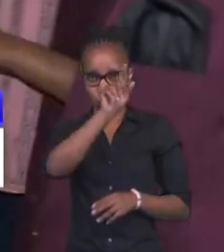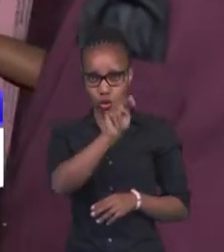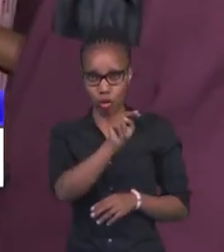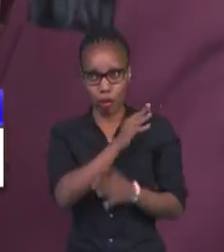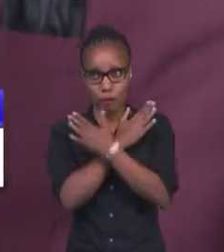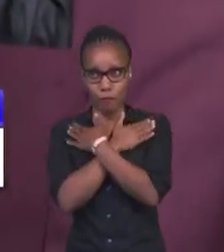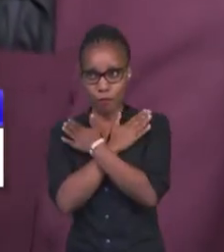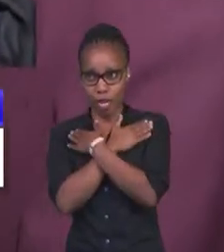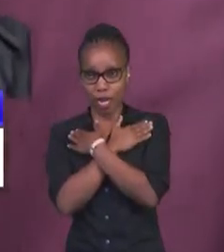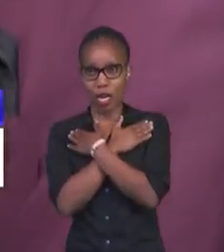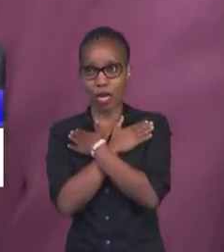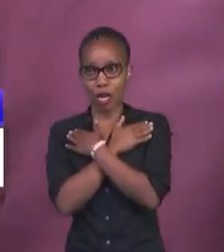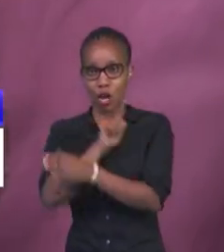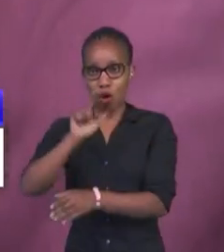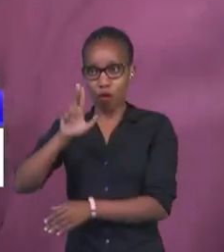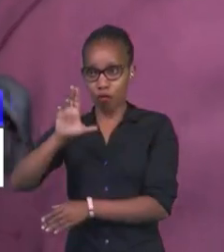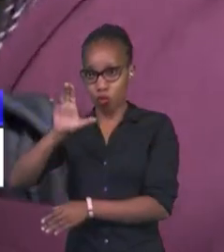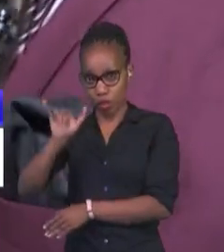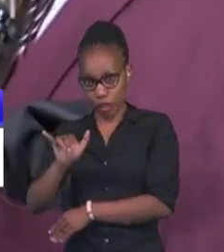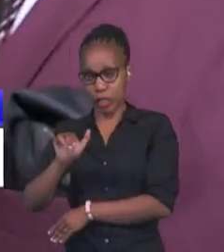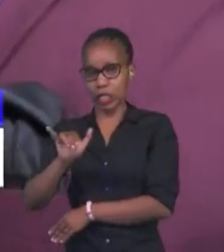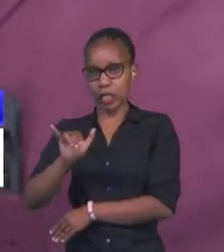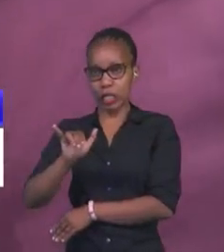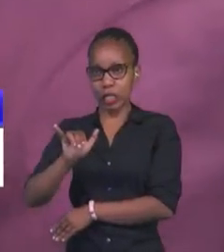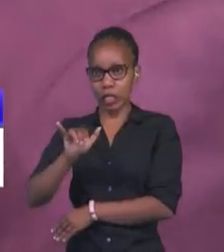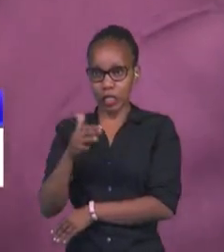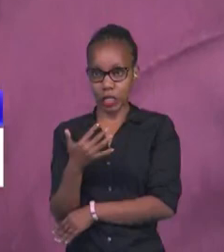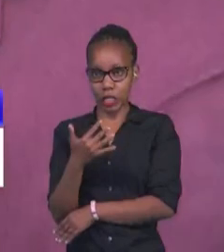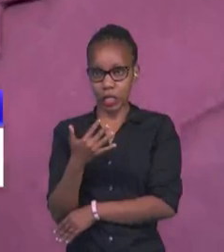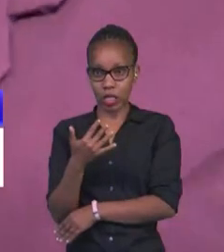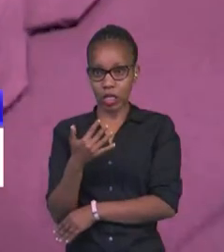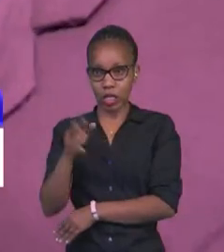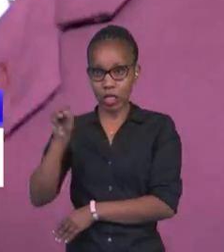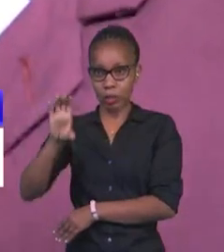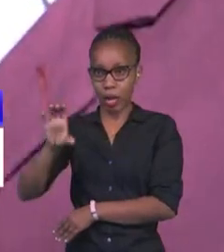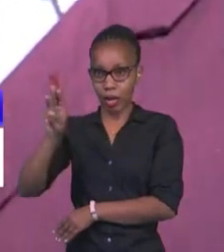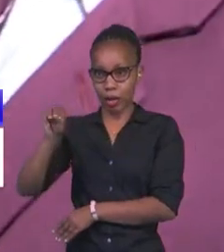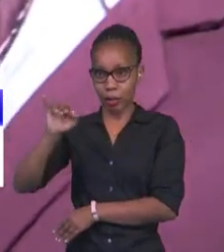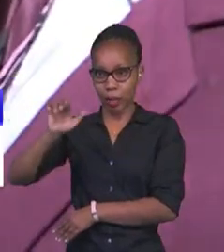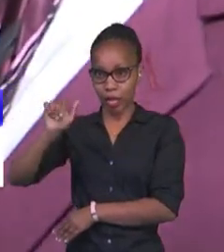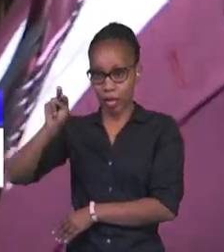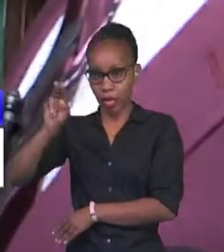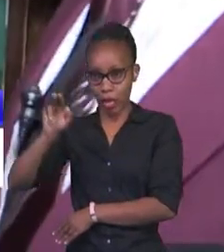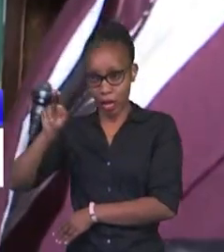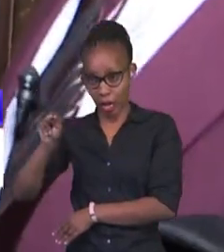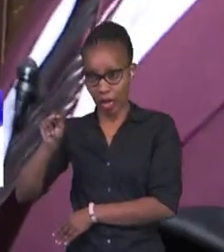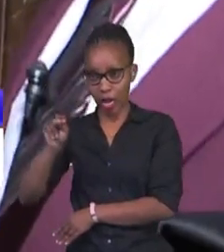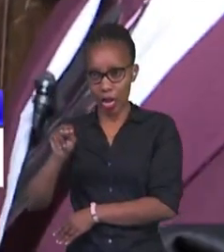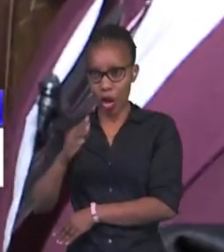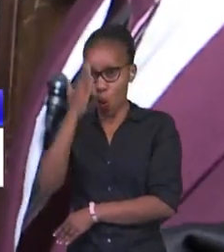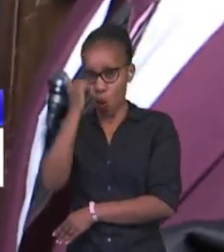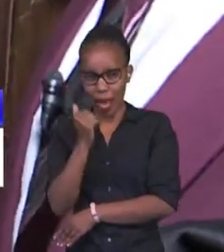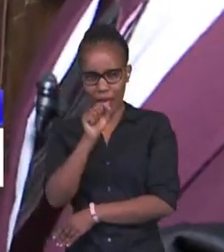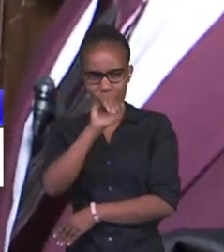friend of Lady Macmillan. The reason Northrop Macmillan and Lucy are called Sir and Lady is